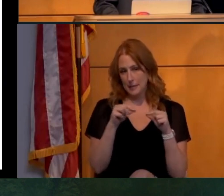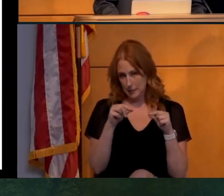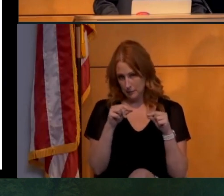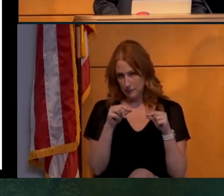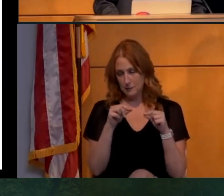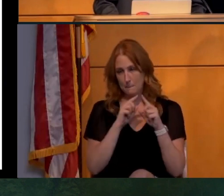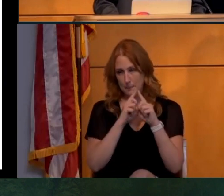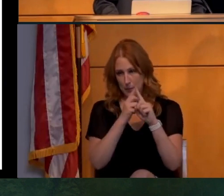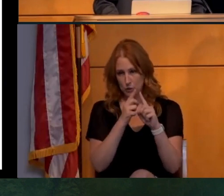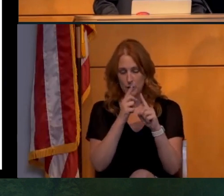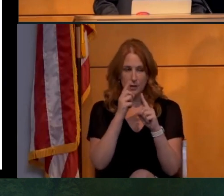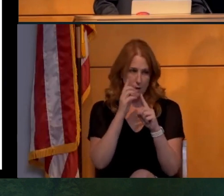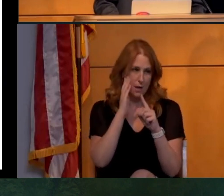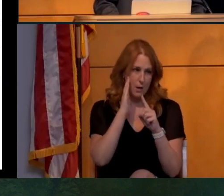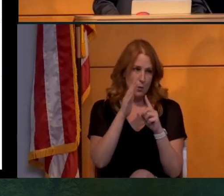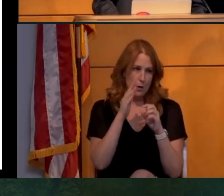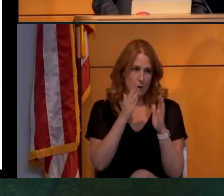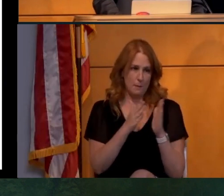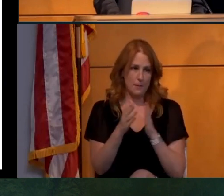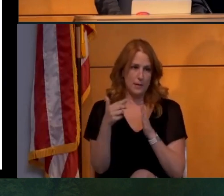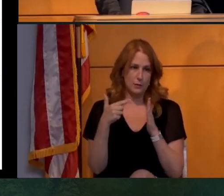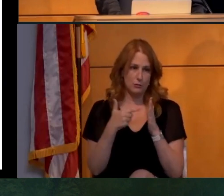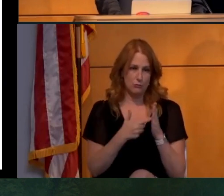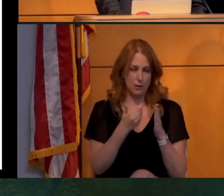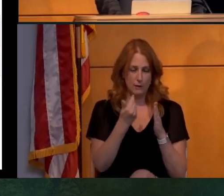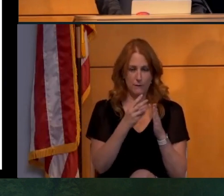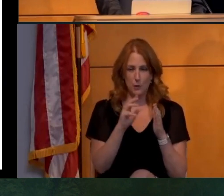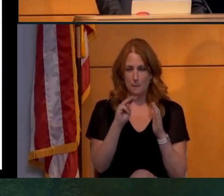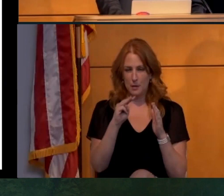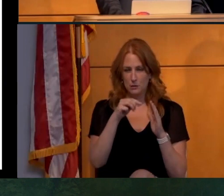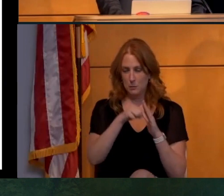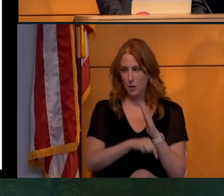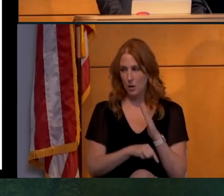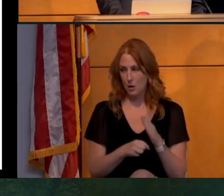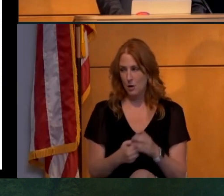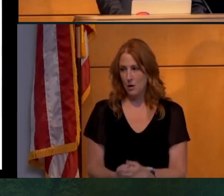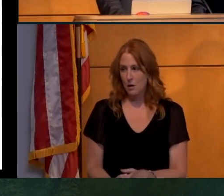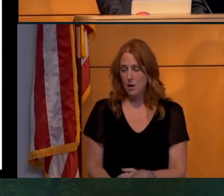mission, will also attempt to drill a few meters below the surface.